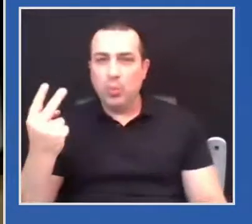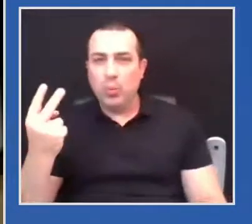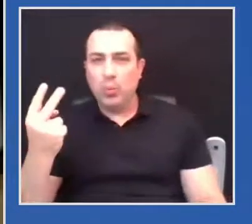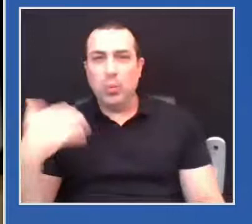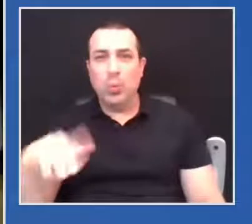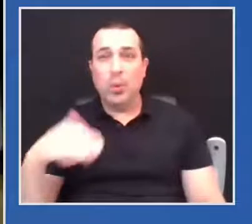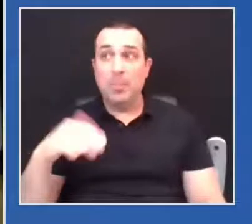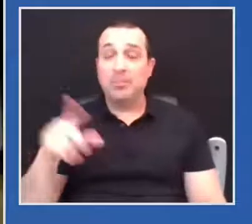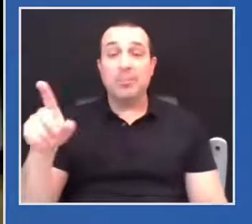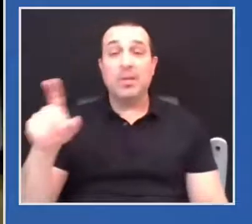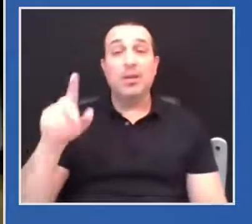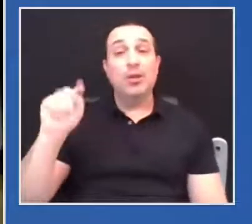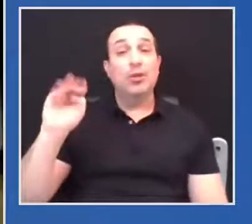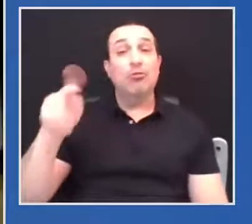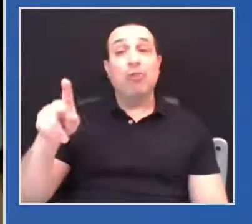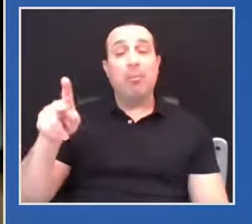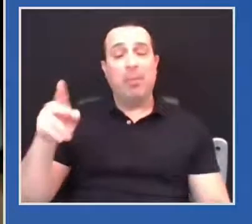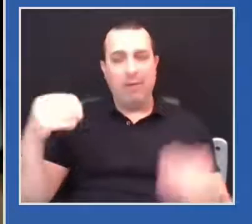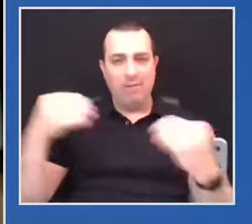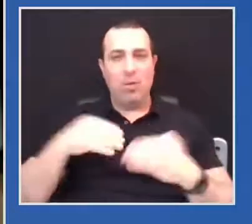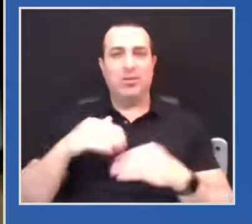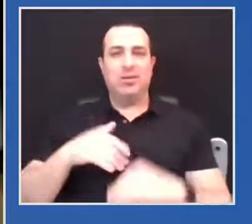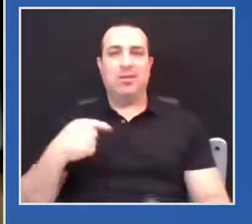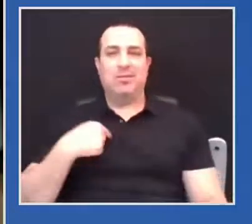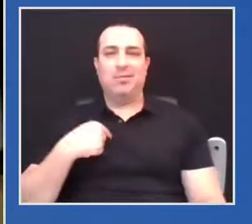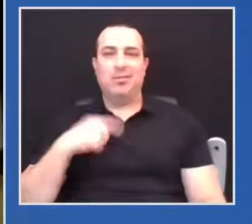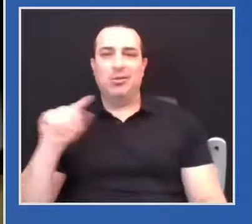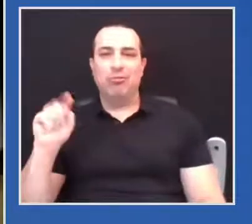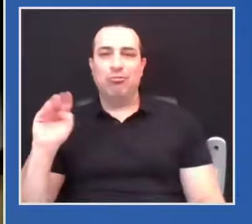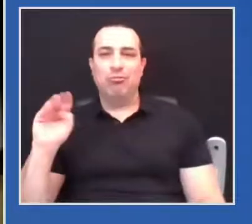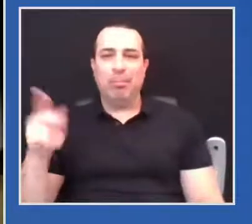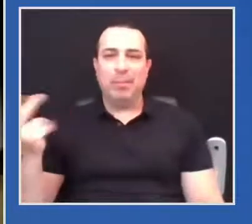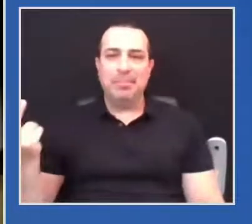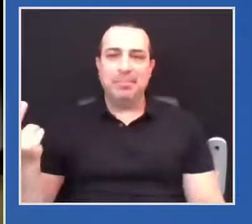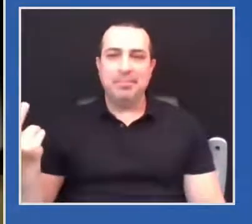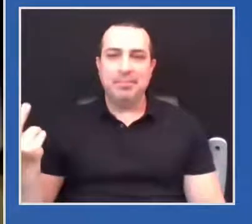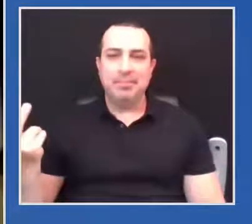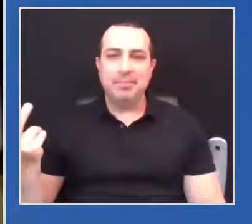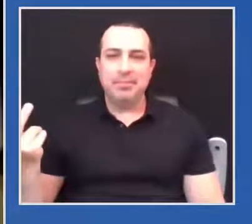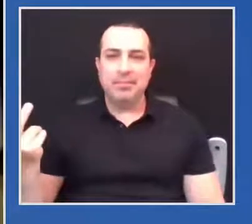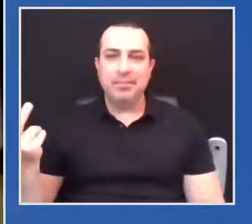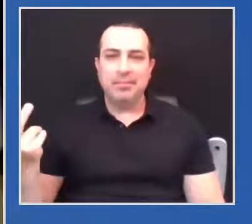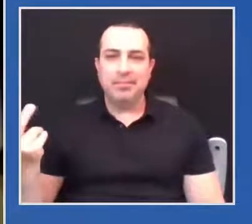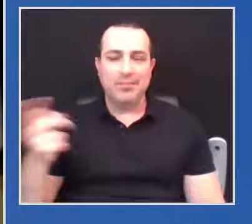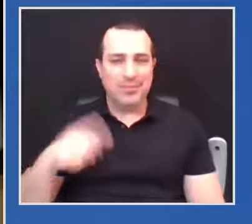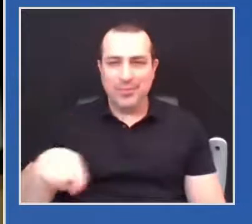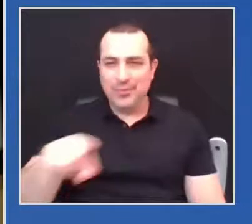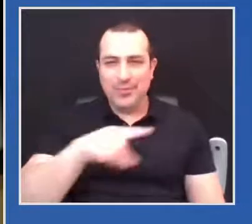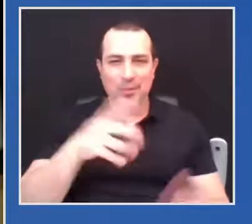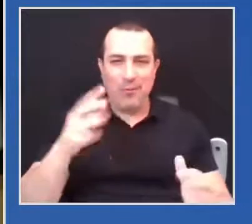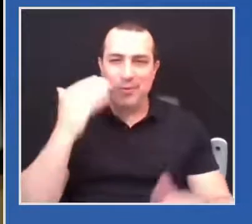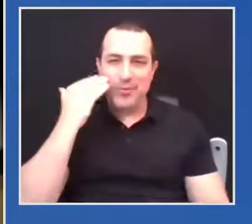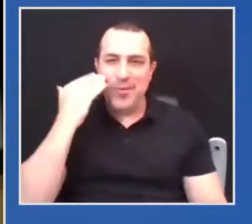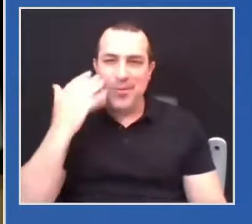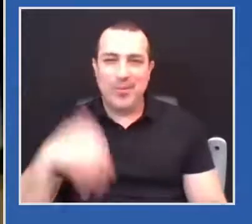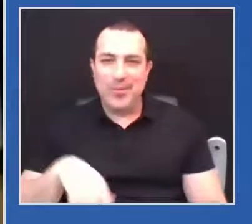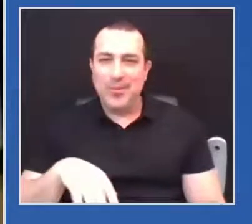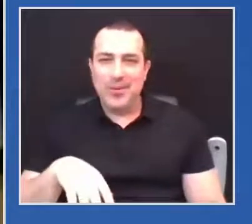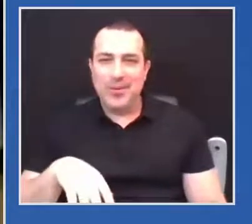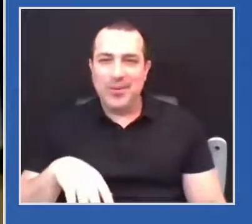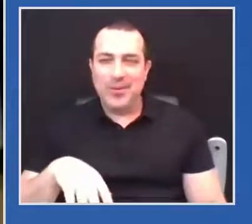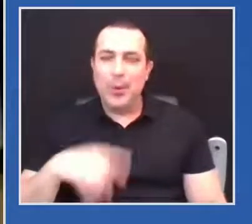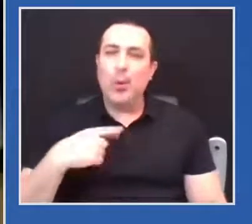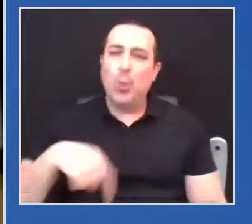anything for is Donald Trump. Look, folks, you all know it. We're so much better than